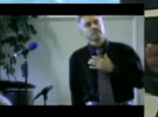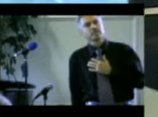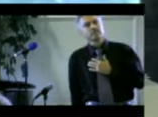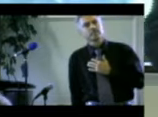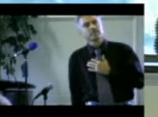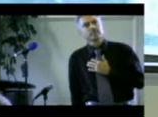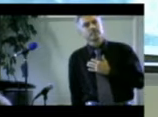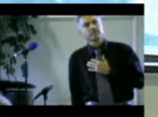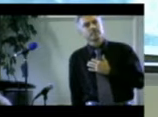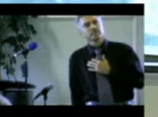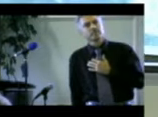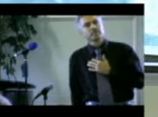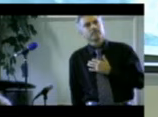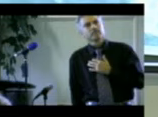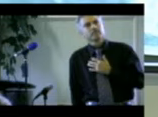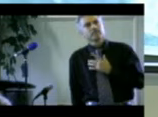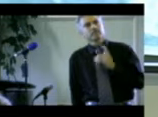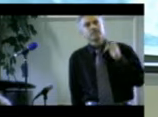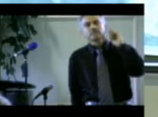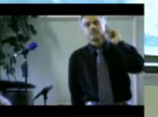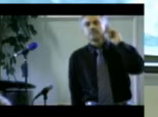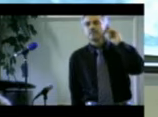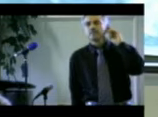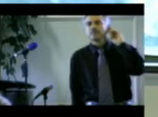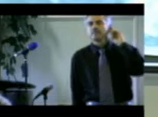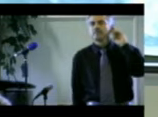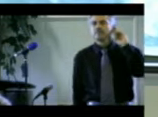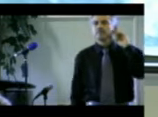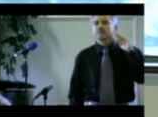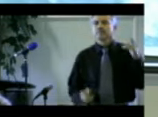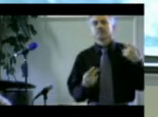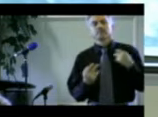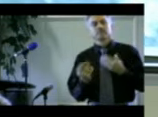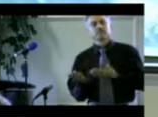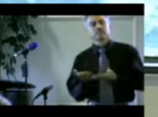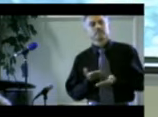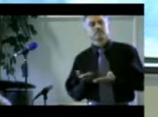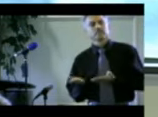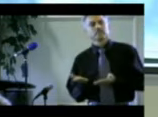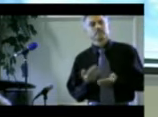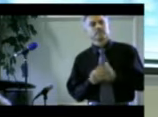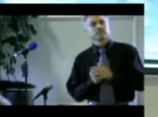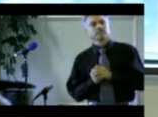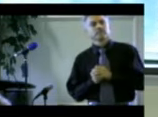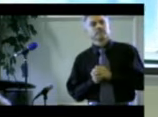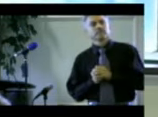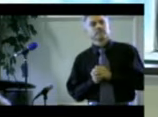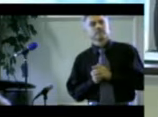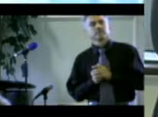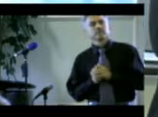He correlated admiration with being a servant. He was thinking of being